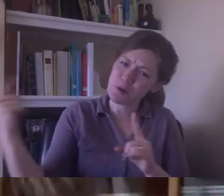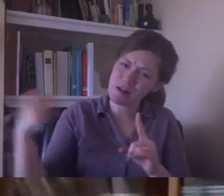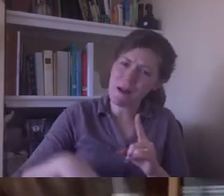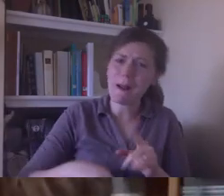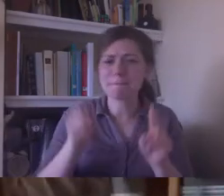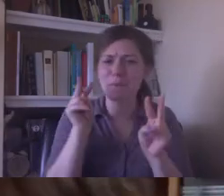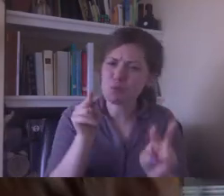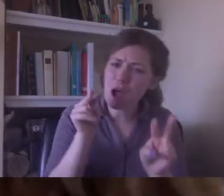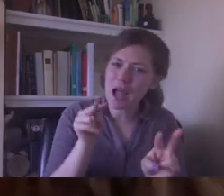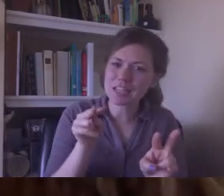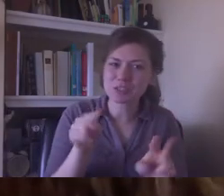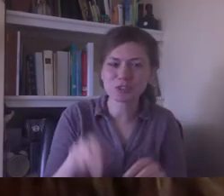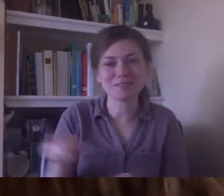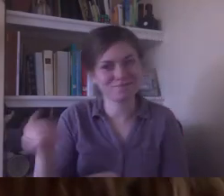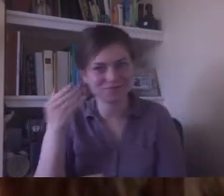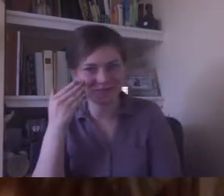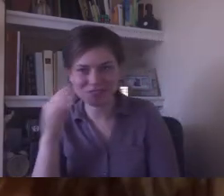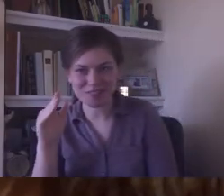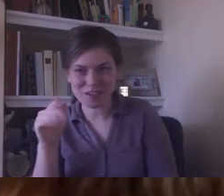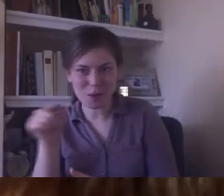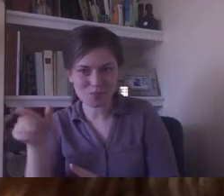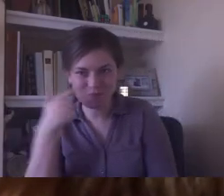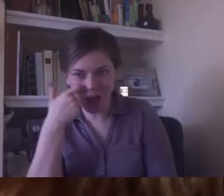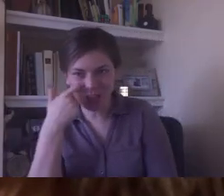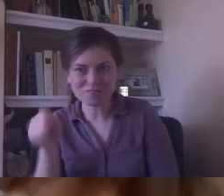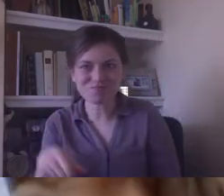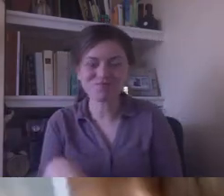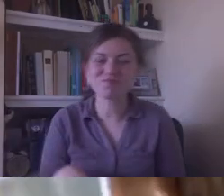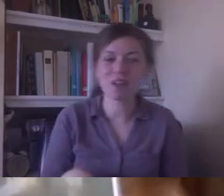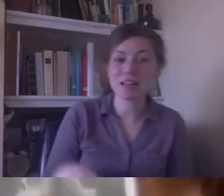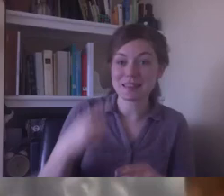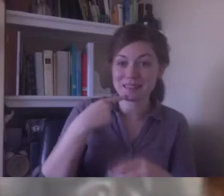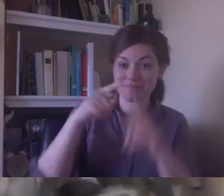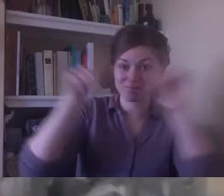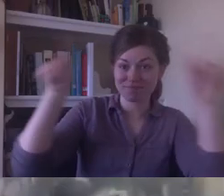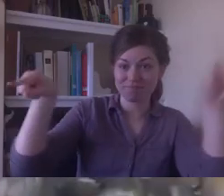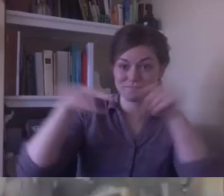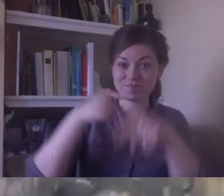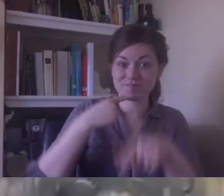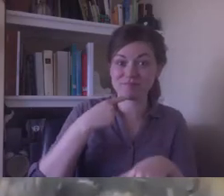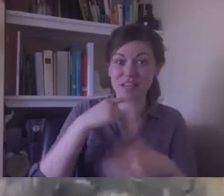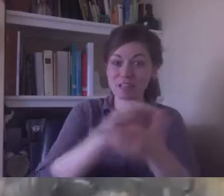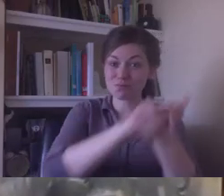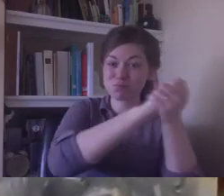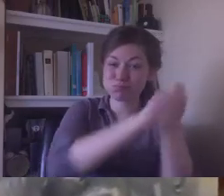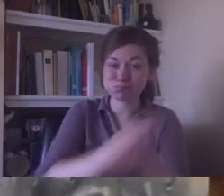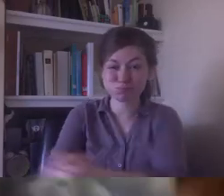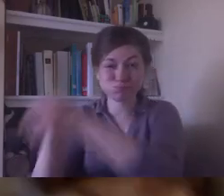there, weren't they? He didn't know it. The sign says, congratulations, Norbert, world champion